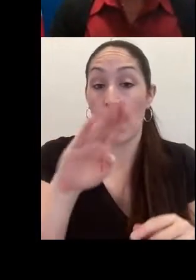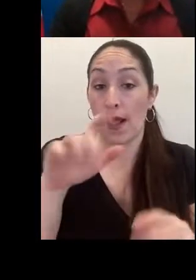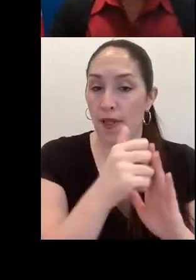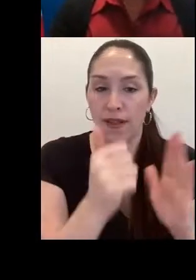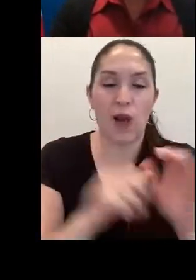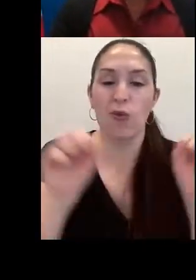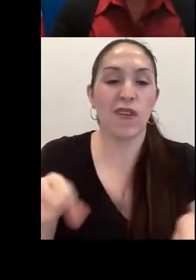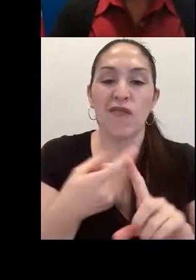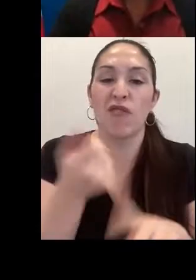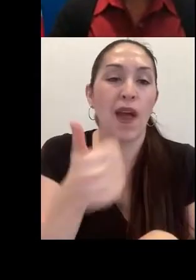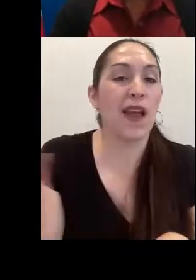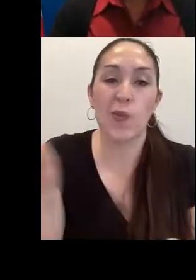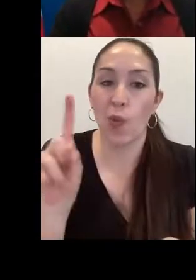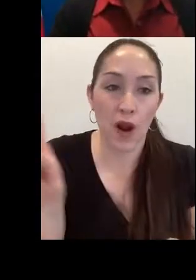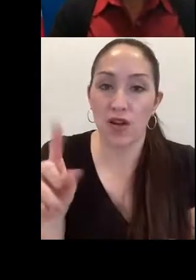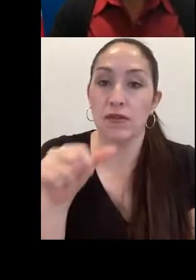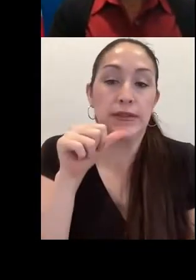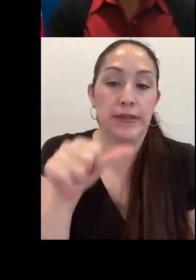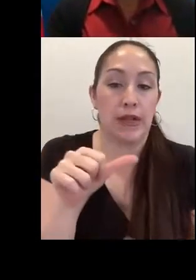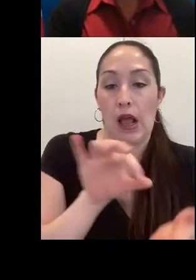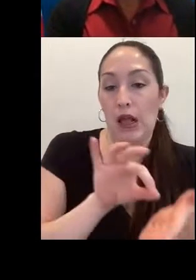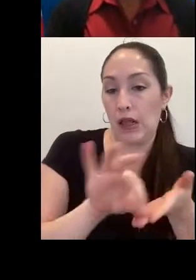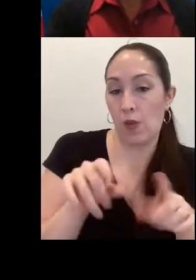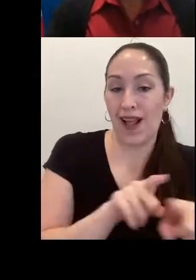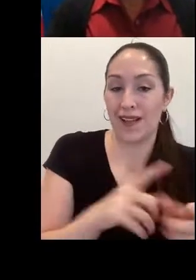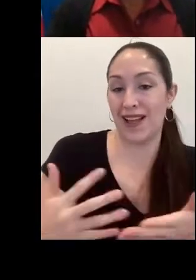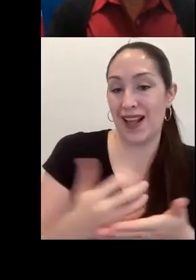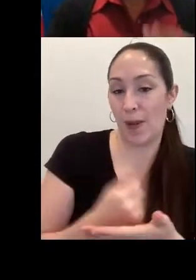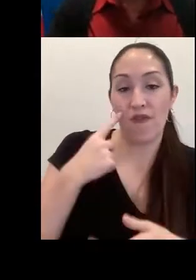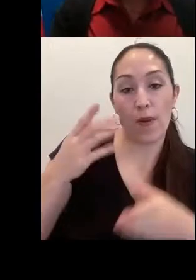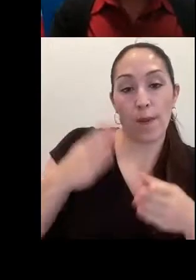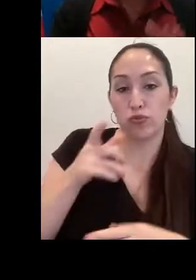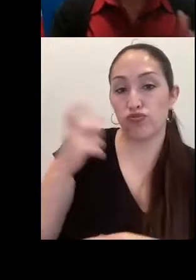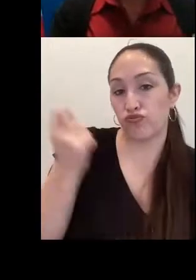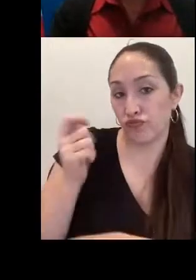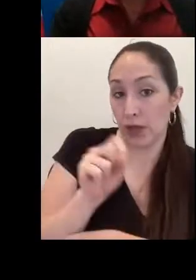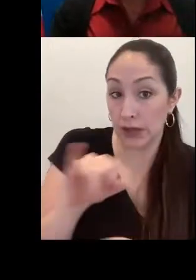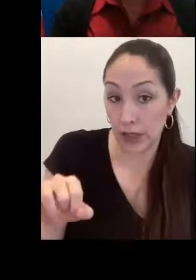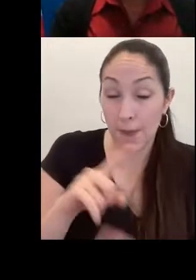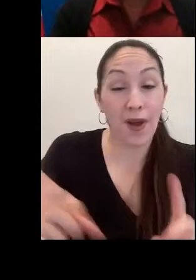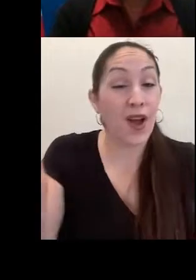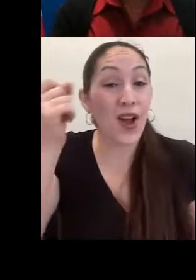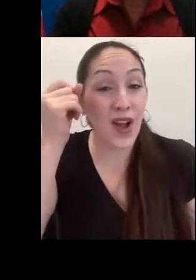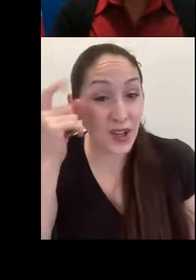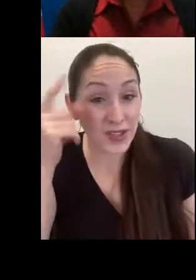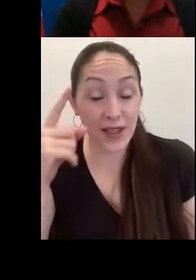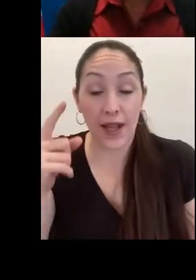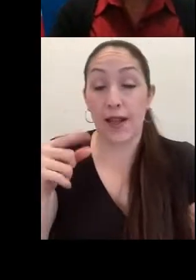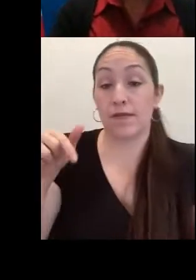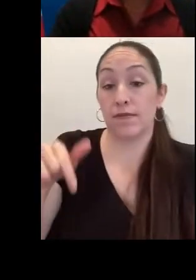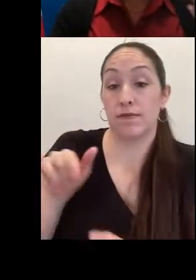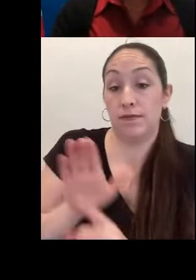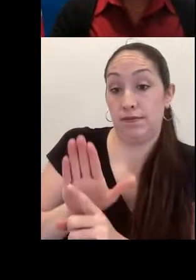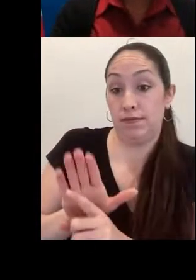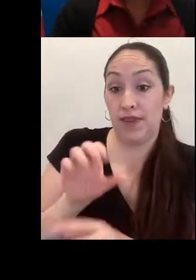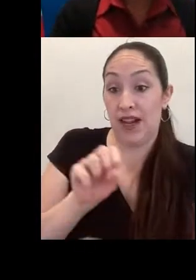SSI recipient. However, an SSI's recipient's earnings contributed to an ABLE account are considered